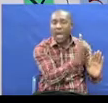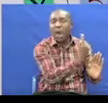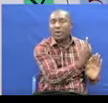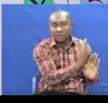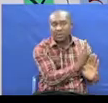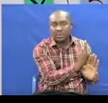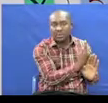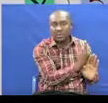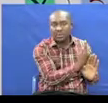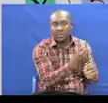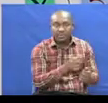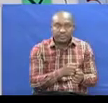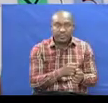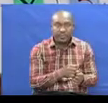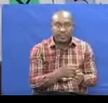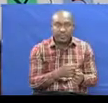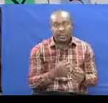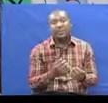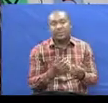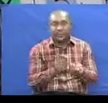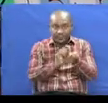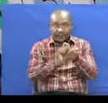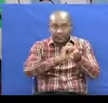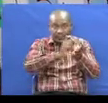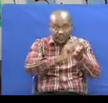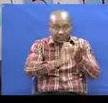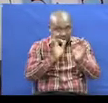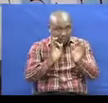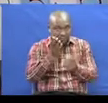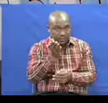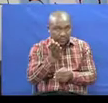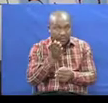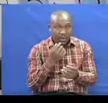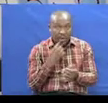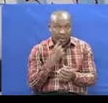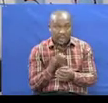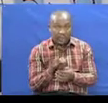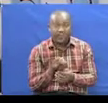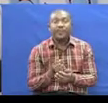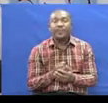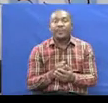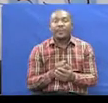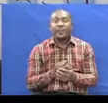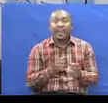be alone. Let me put this one. If x is going to remain here,